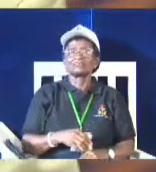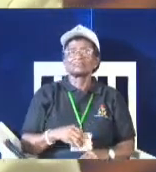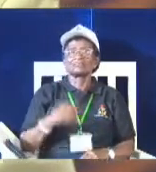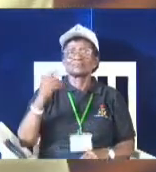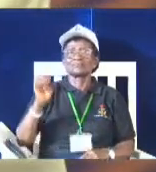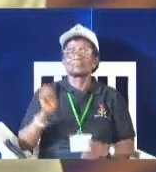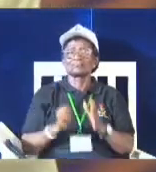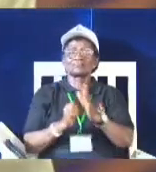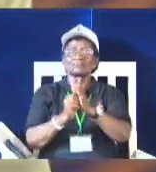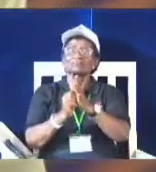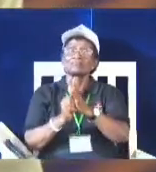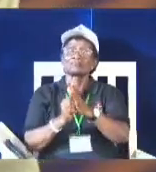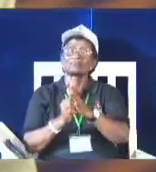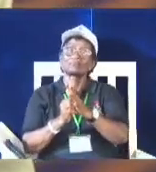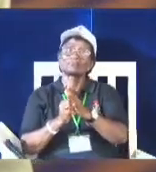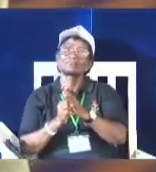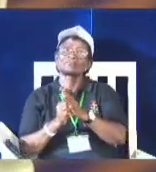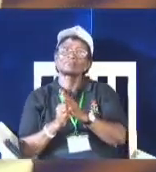For example,